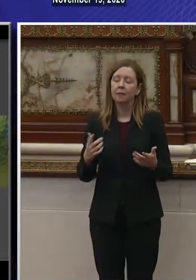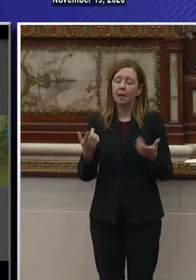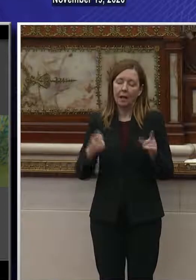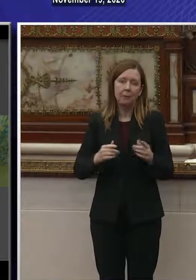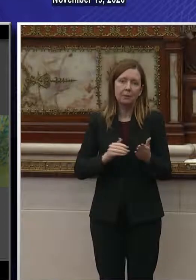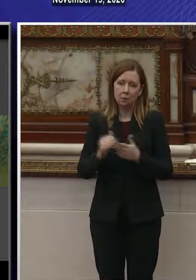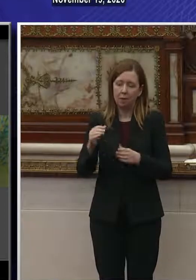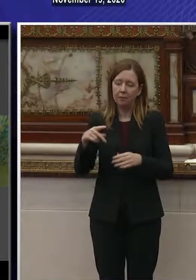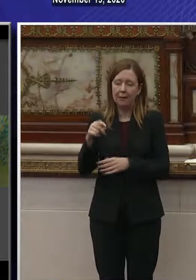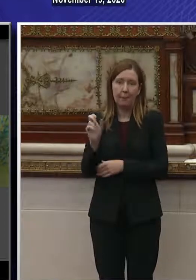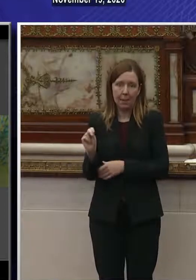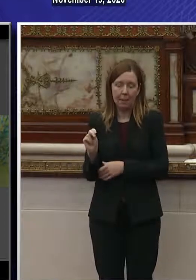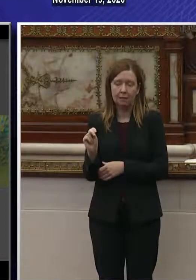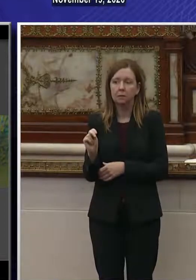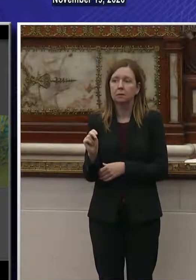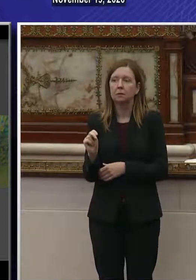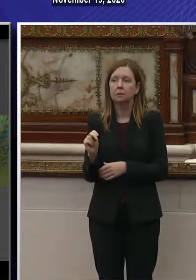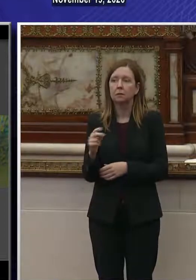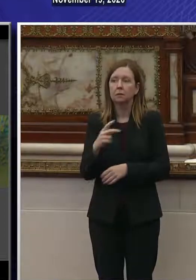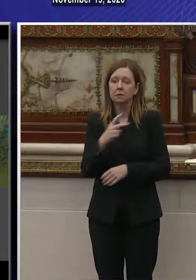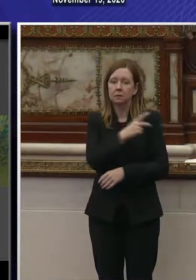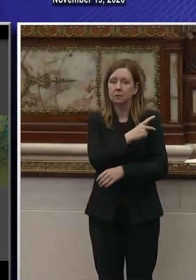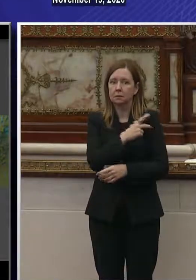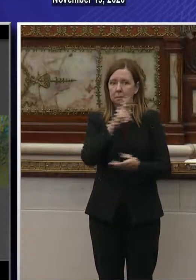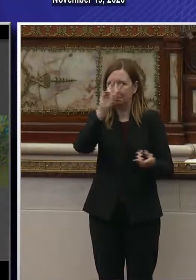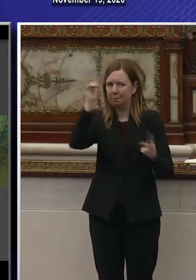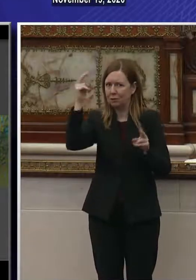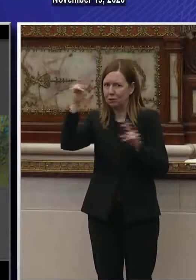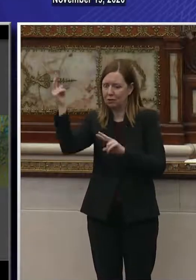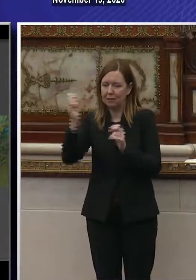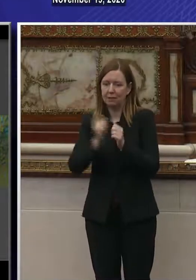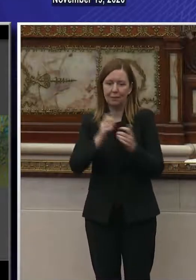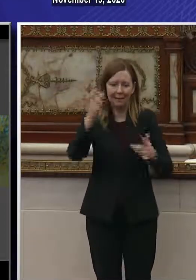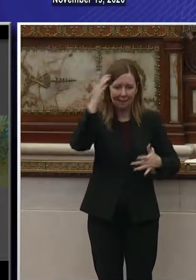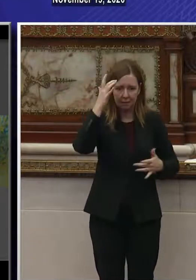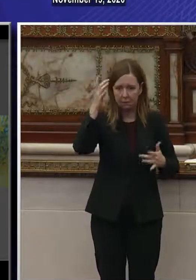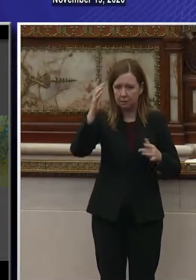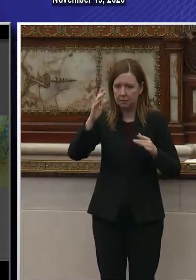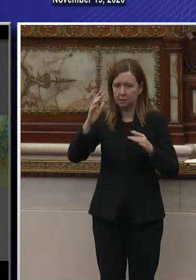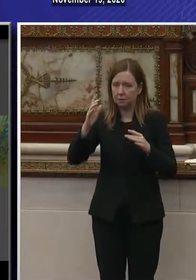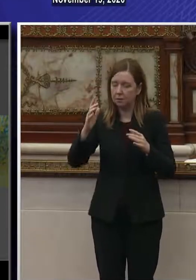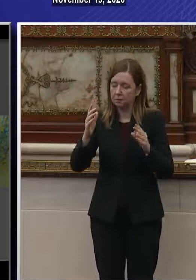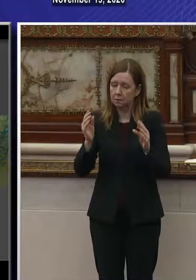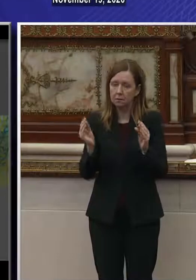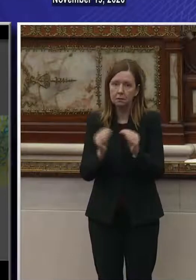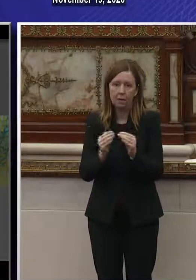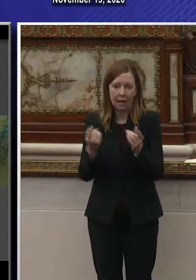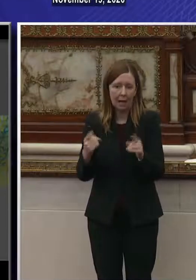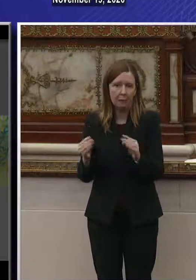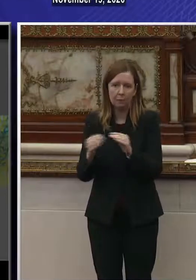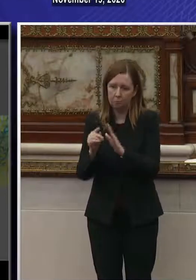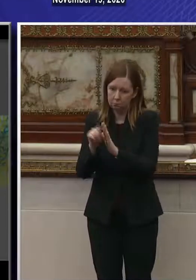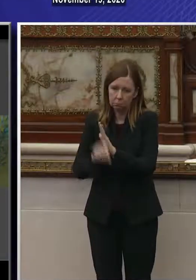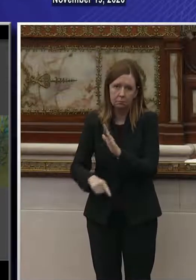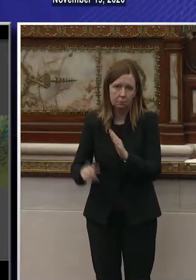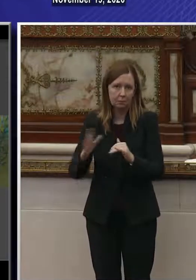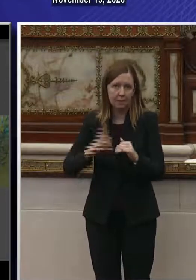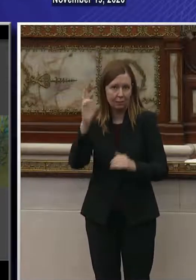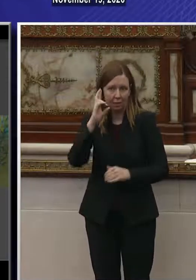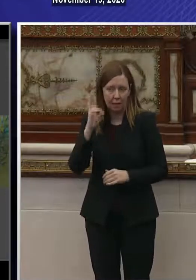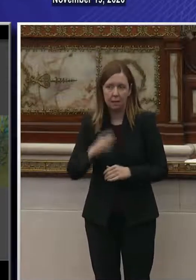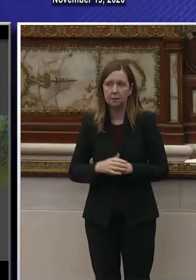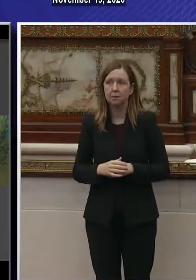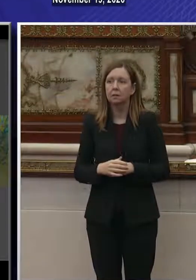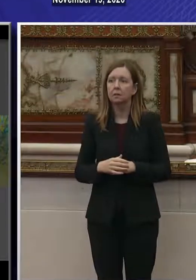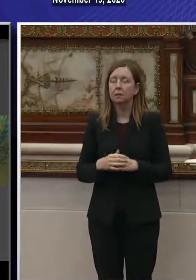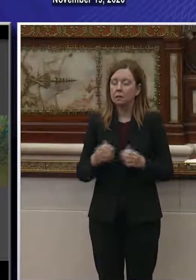where we'll have patients who their misunderstandings around illness and disease are more profound than we realize. I've had not one, not